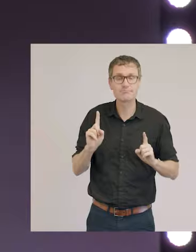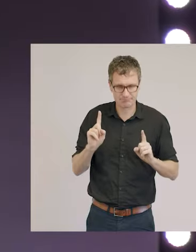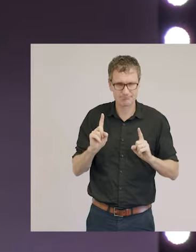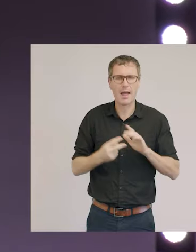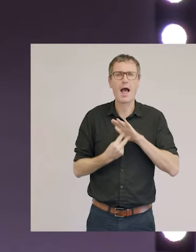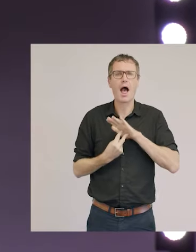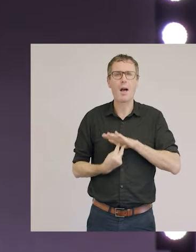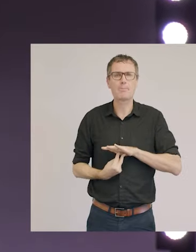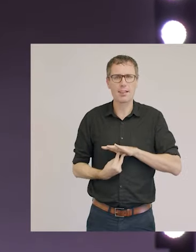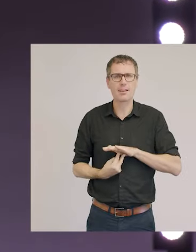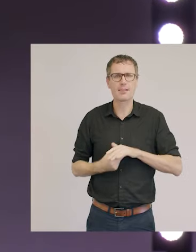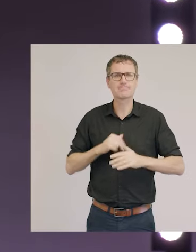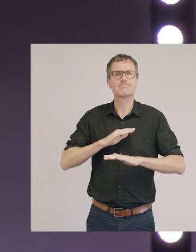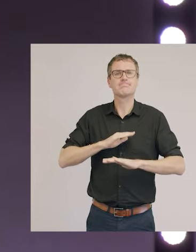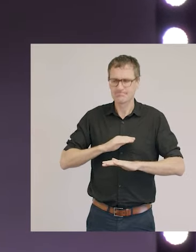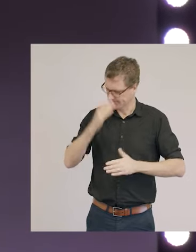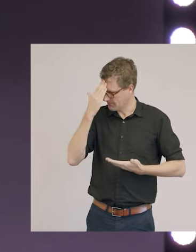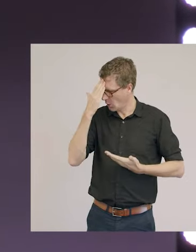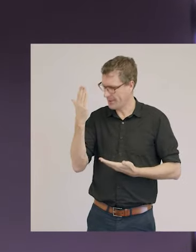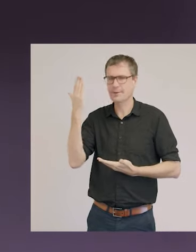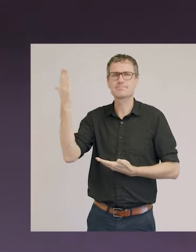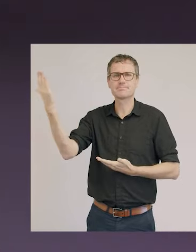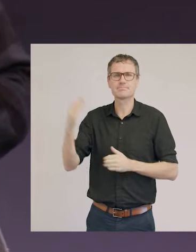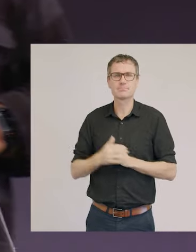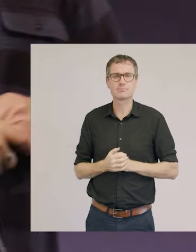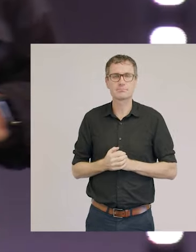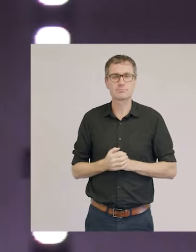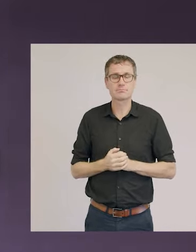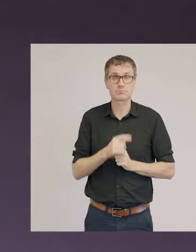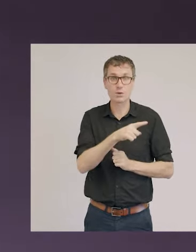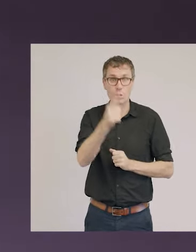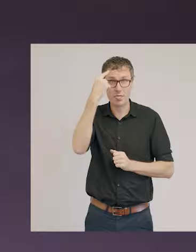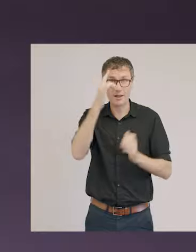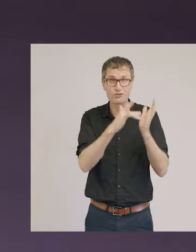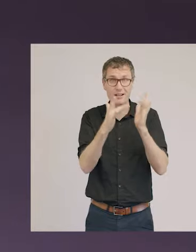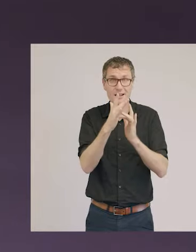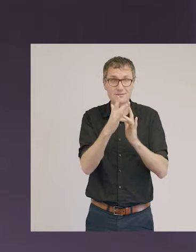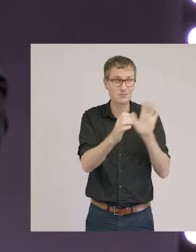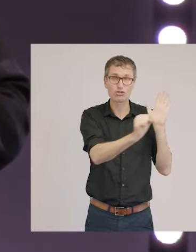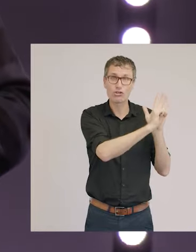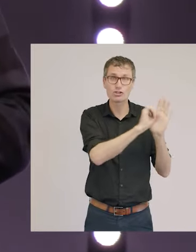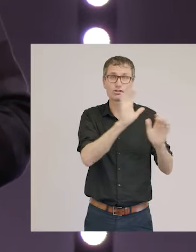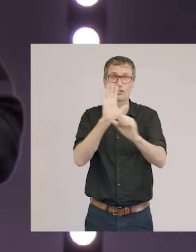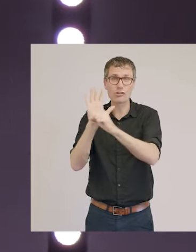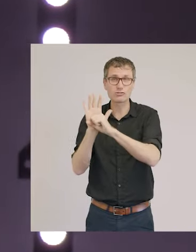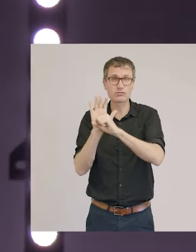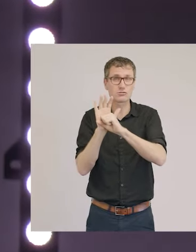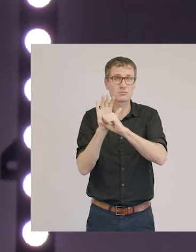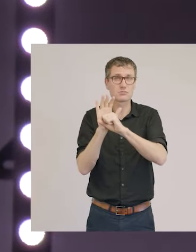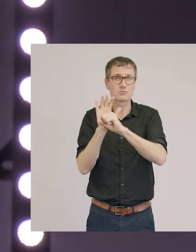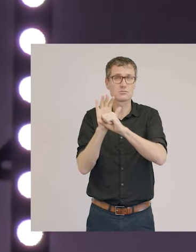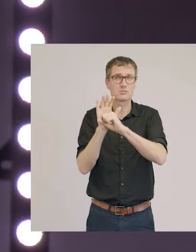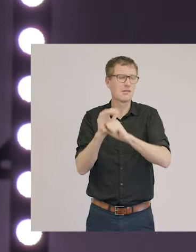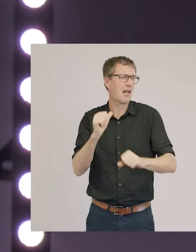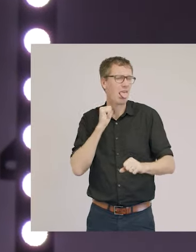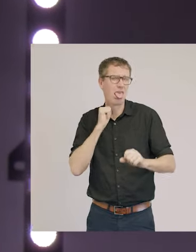to humble ourselves and obey him. Do you think Jesus was happy when he obeyed God and was nailed to the cross? When he